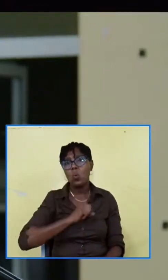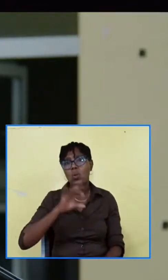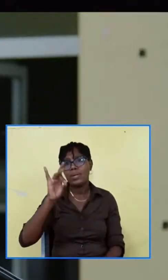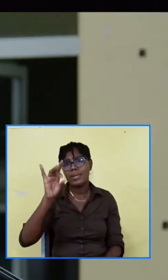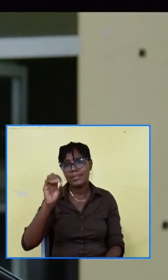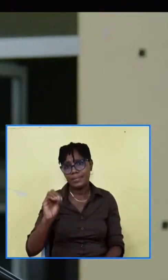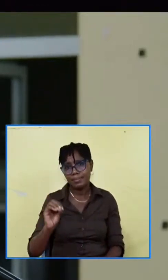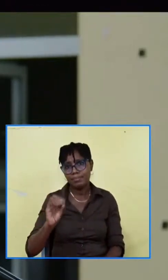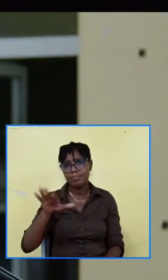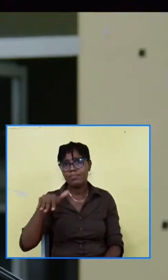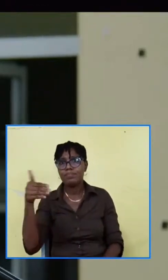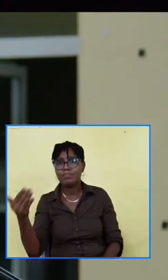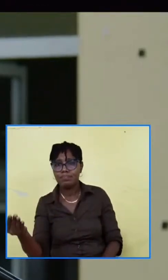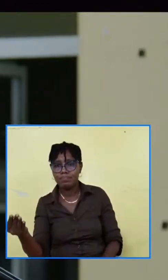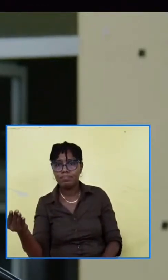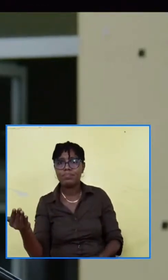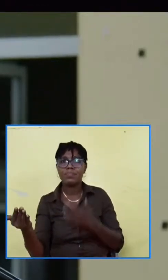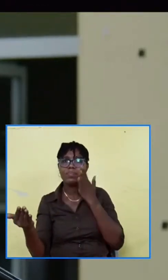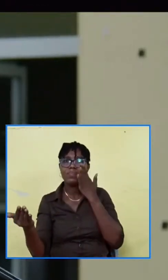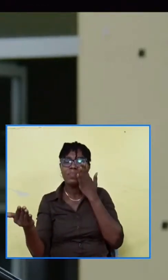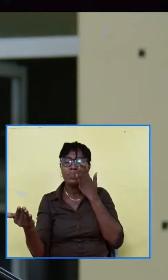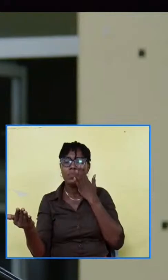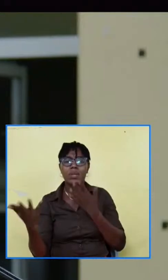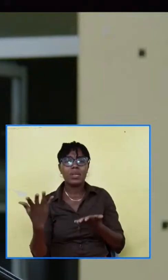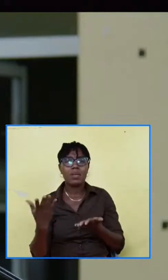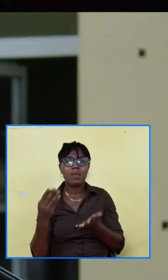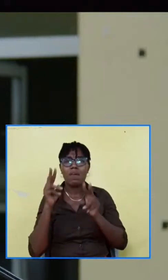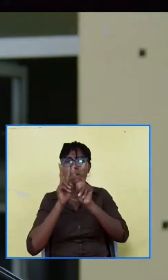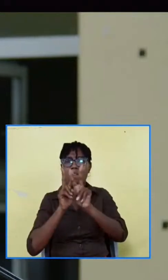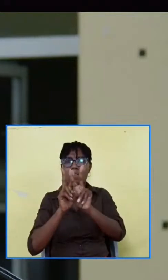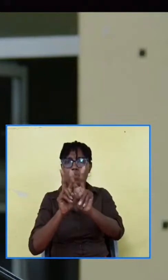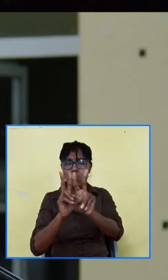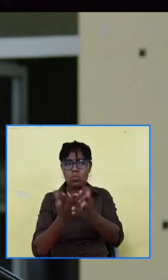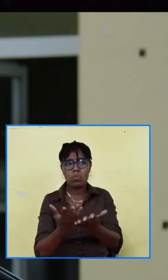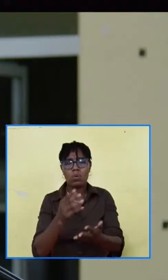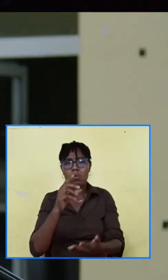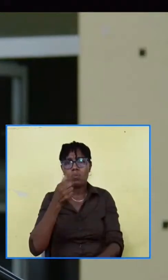maybe instead of getting a funeral grant of what it is, $1,500, something like that, what was it?